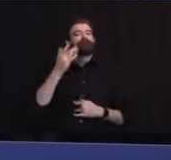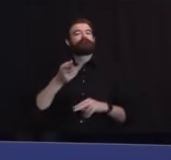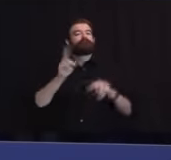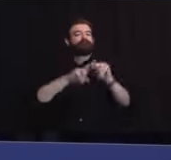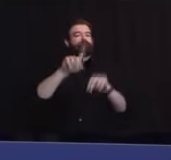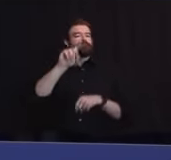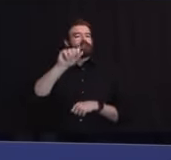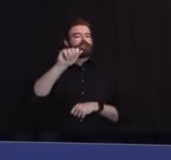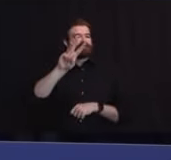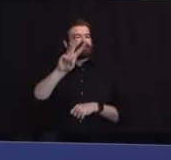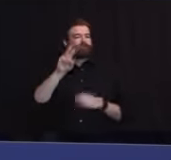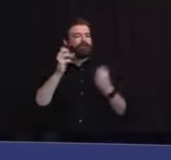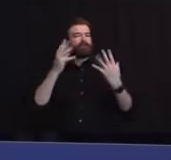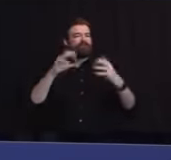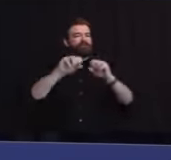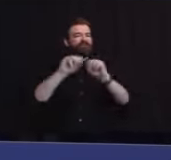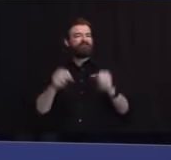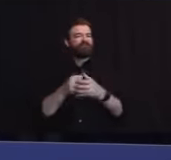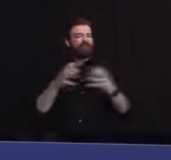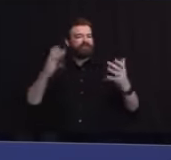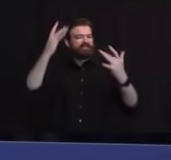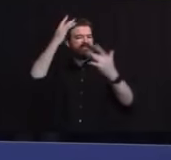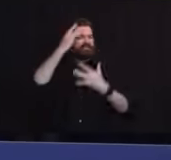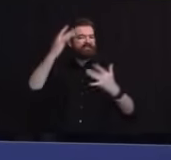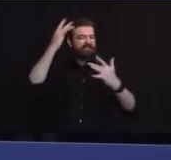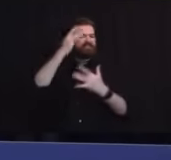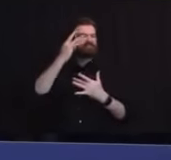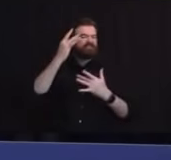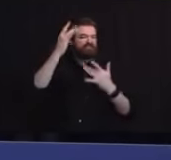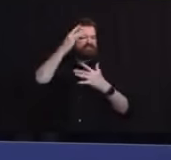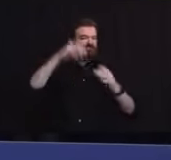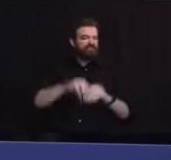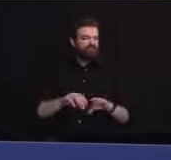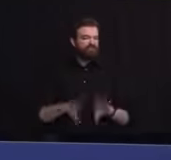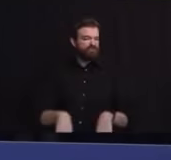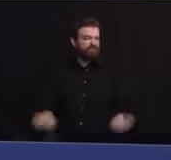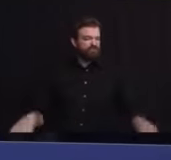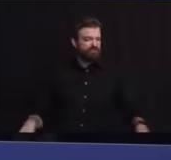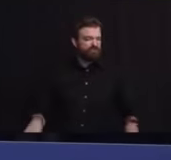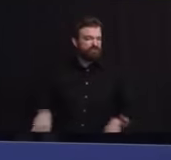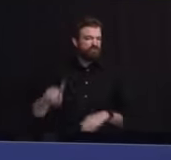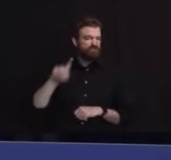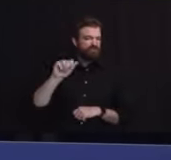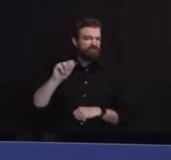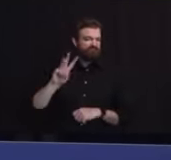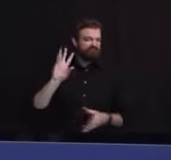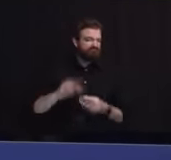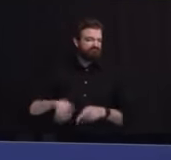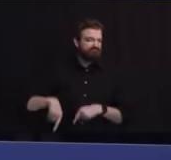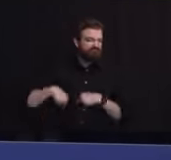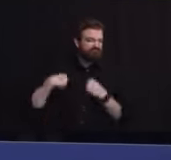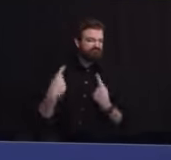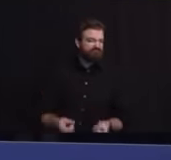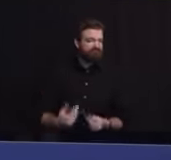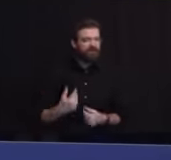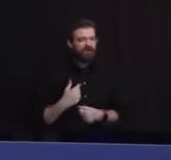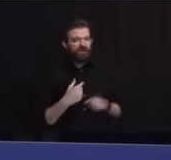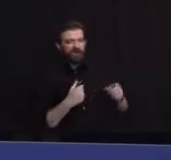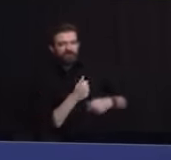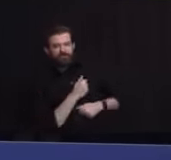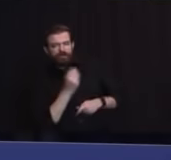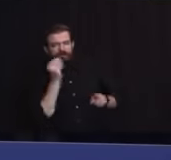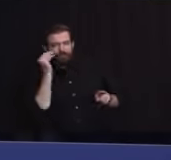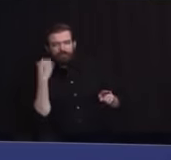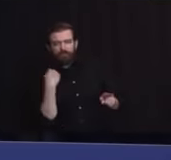currently hospitalized. At the state veterans' homes, since our last press briefing, there have been 2 new positive